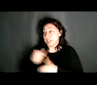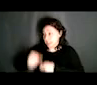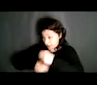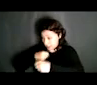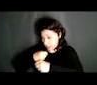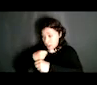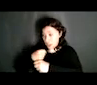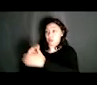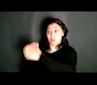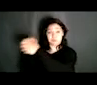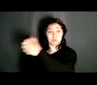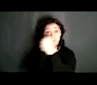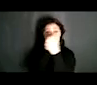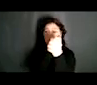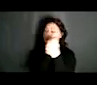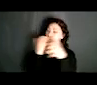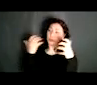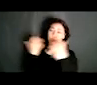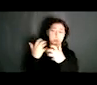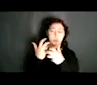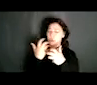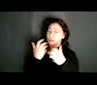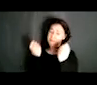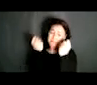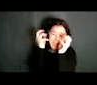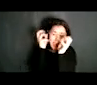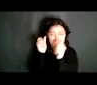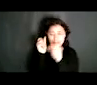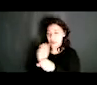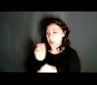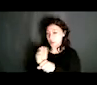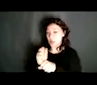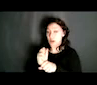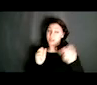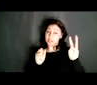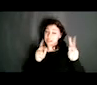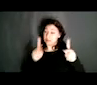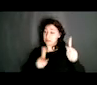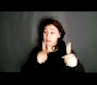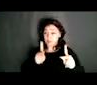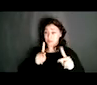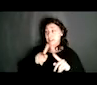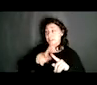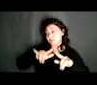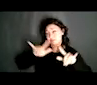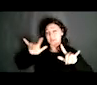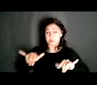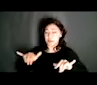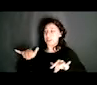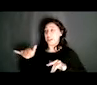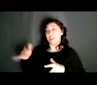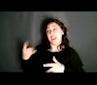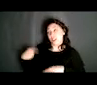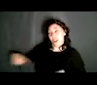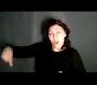individual awardees, it's important to recognize the extraordinary collective commitment to teaching on the part of our faculty and to thank